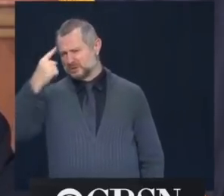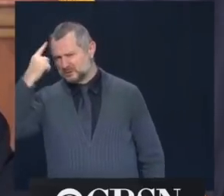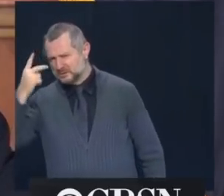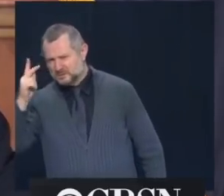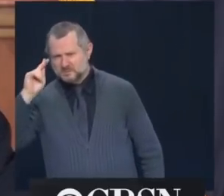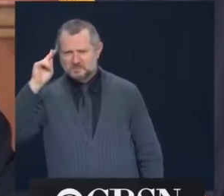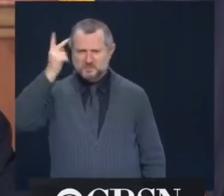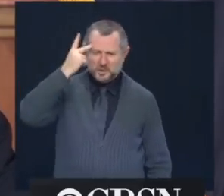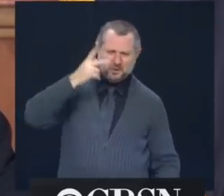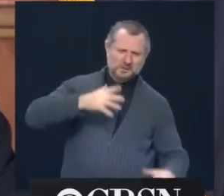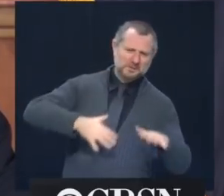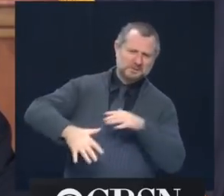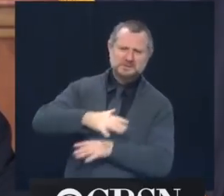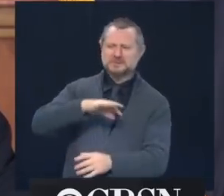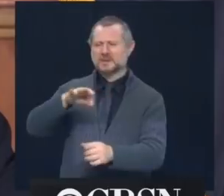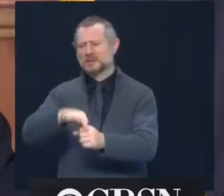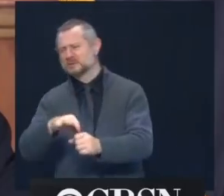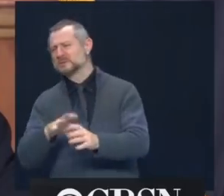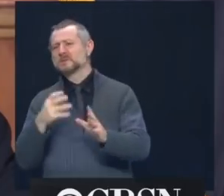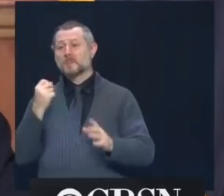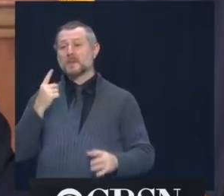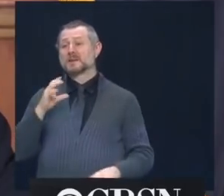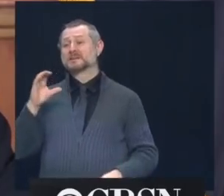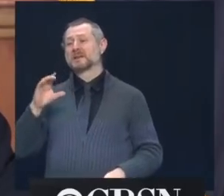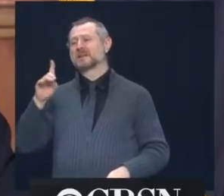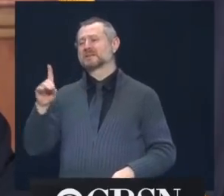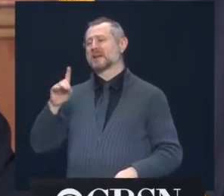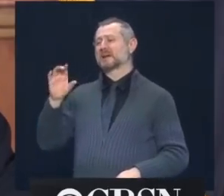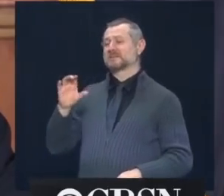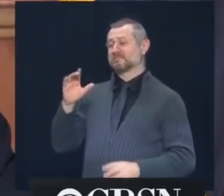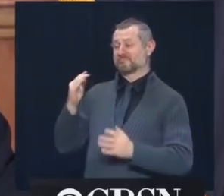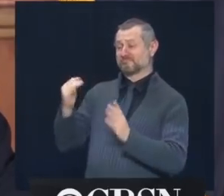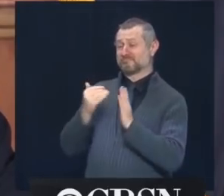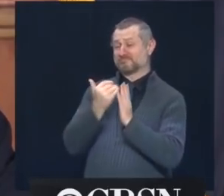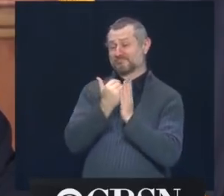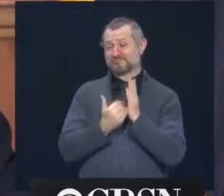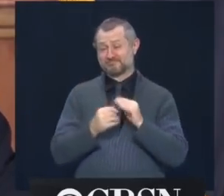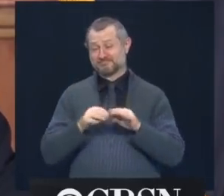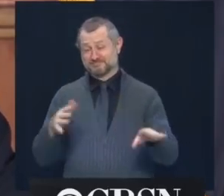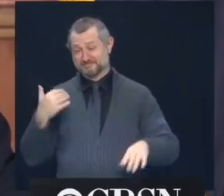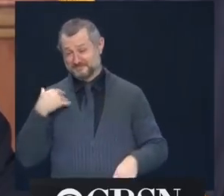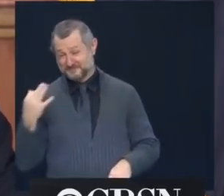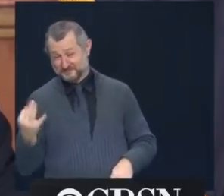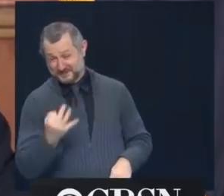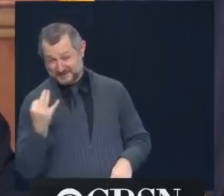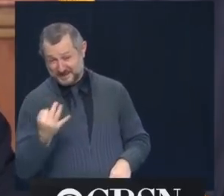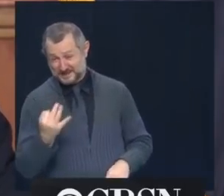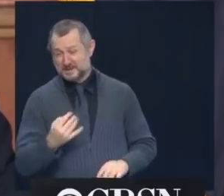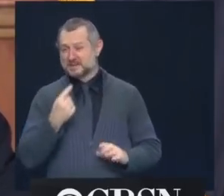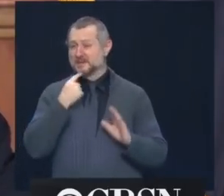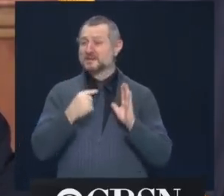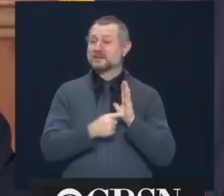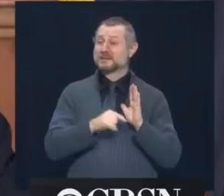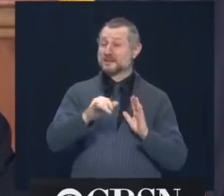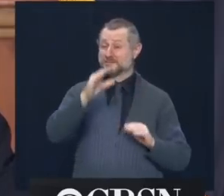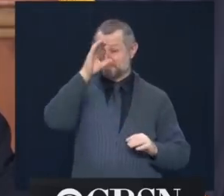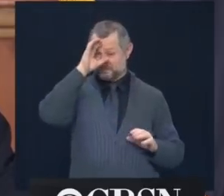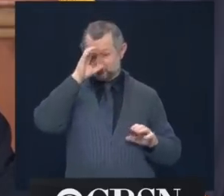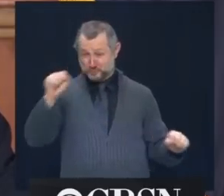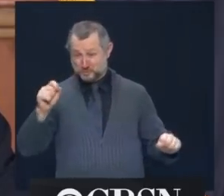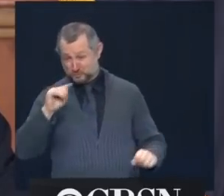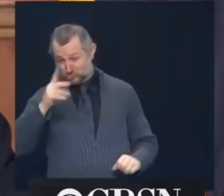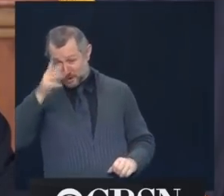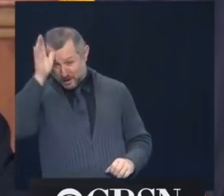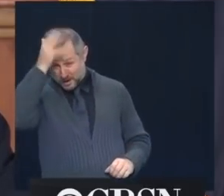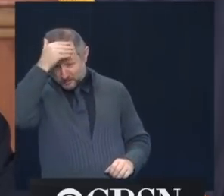election. The CDC guidance that came out on Friday, that is the President Trump